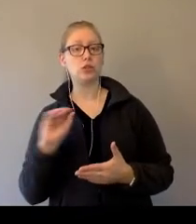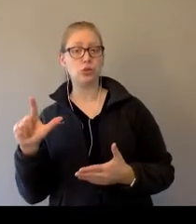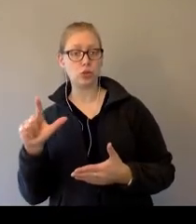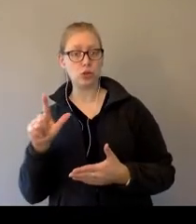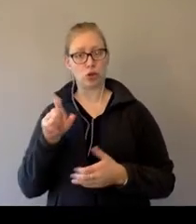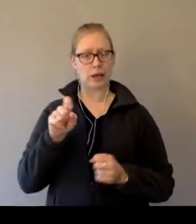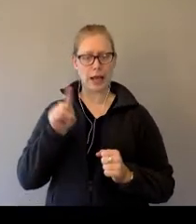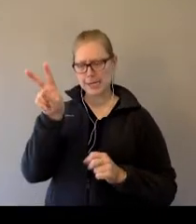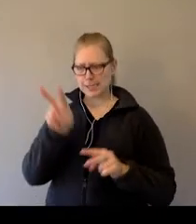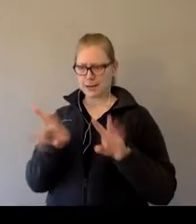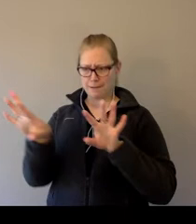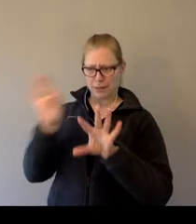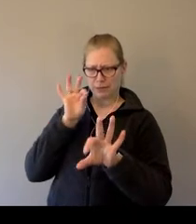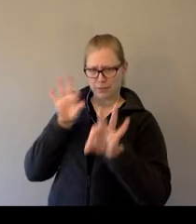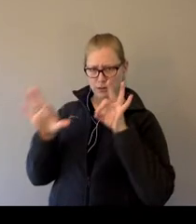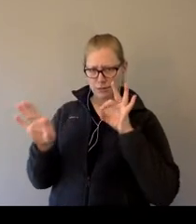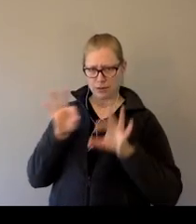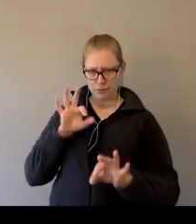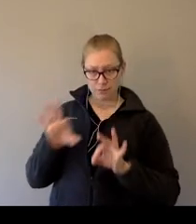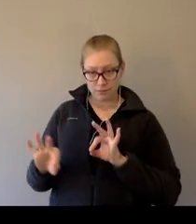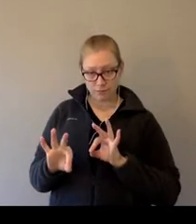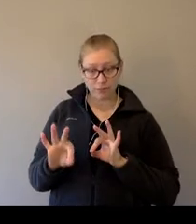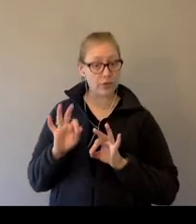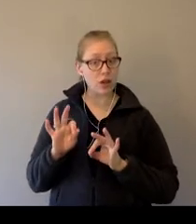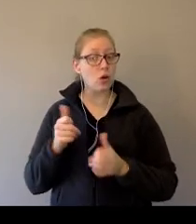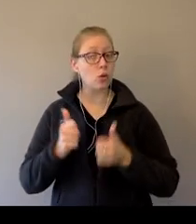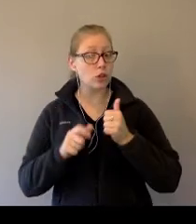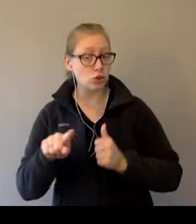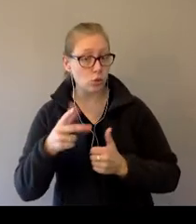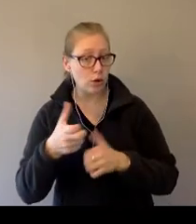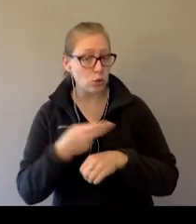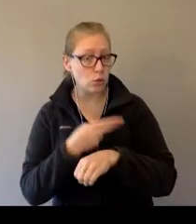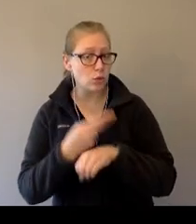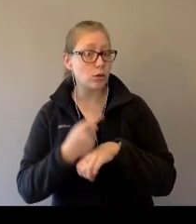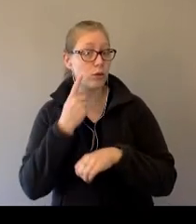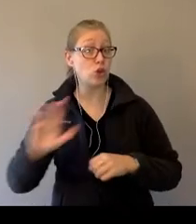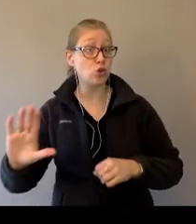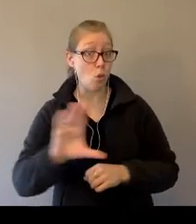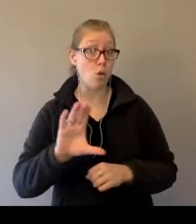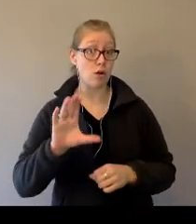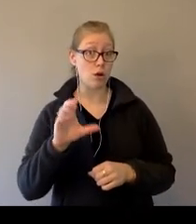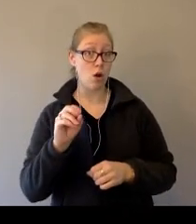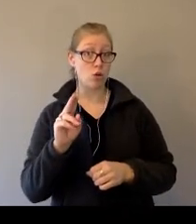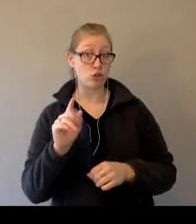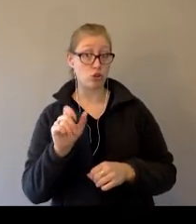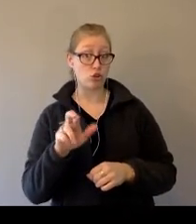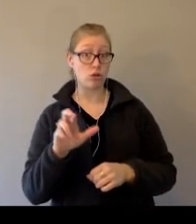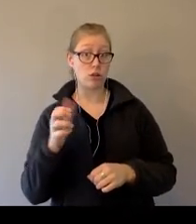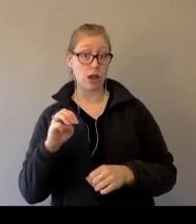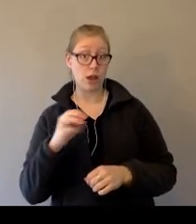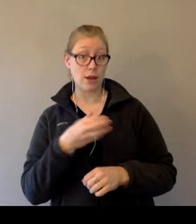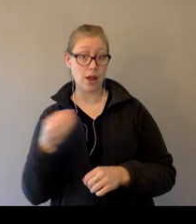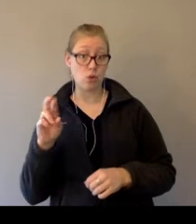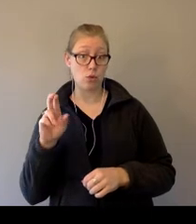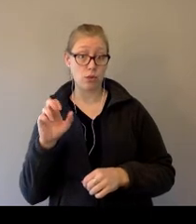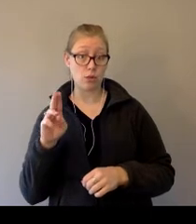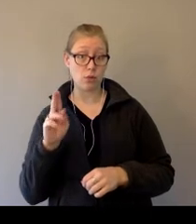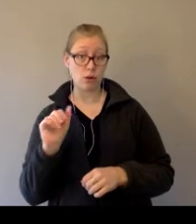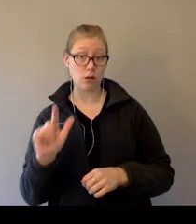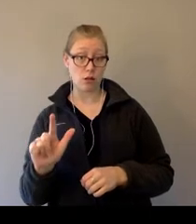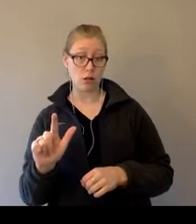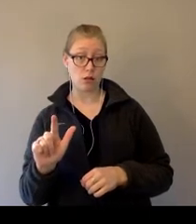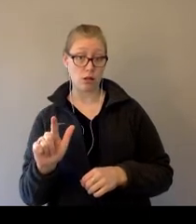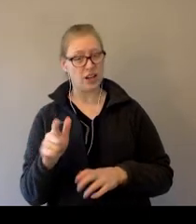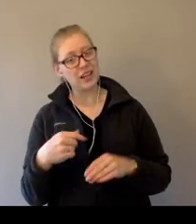would like to use for your own introduction of your counterclaims and your rebuttals, just to give you a little bit more